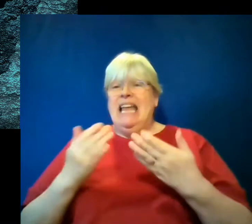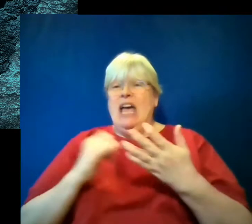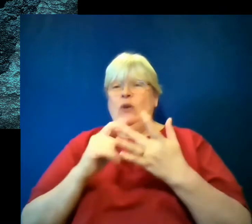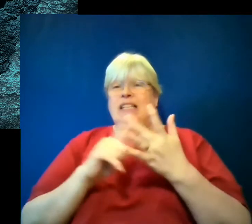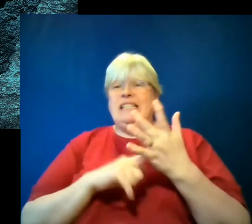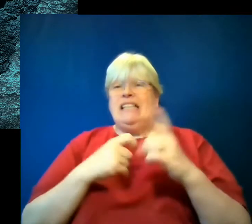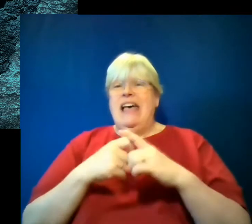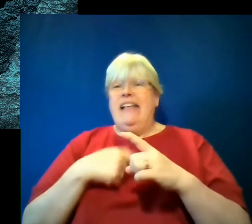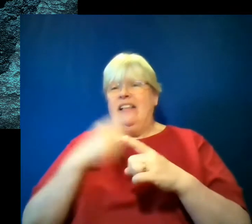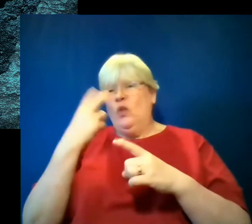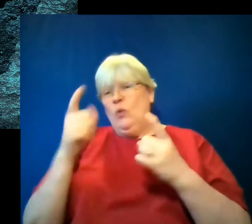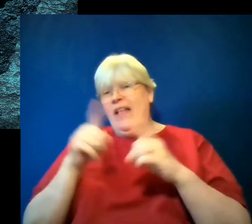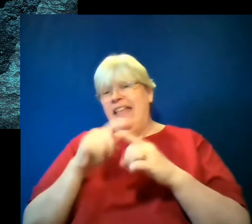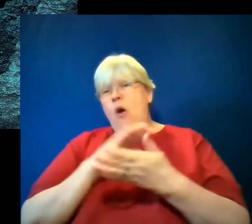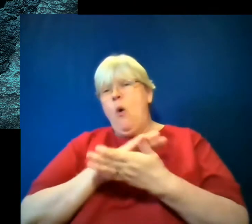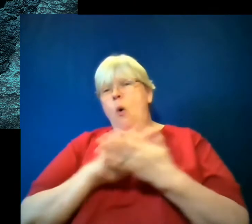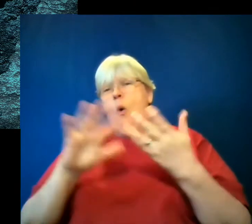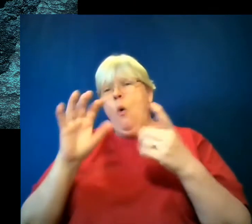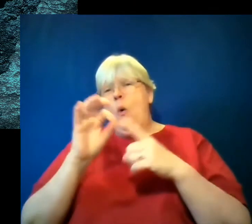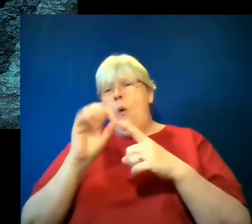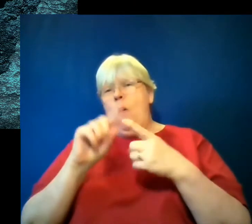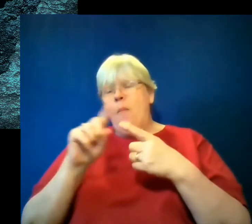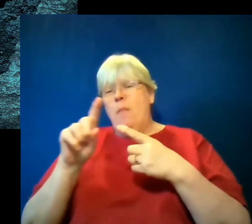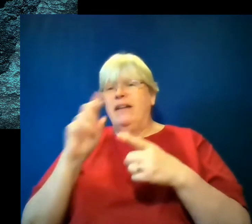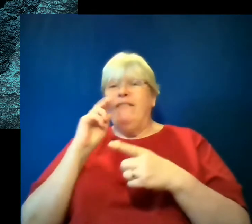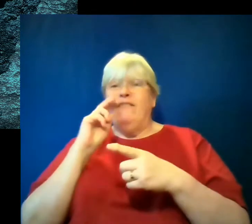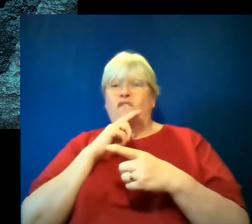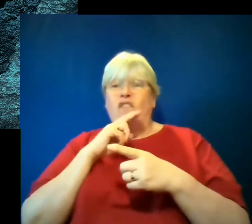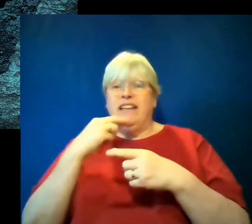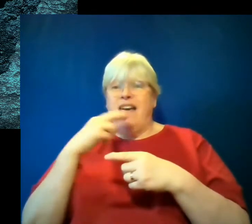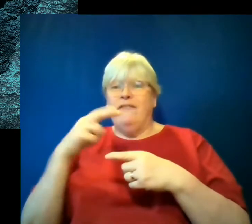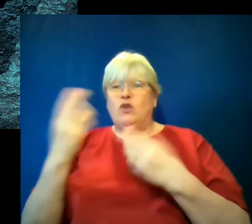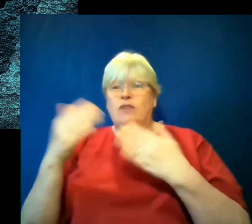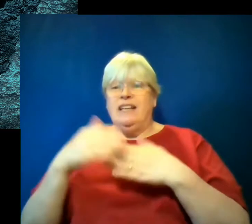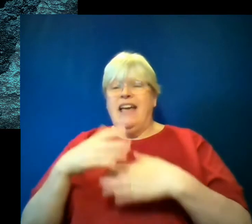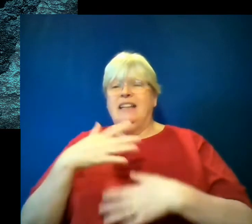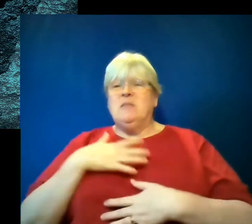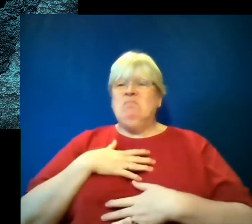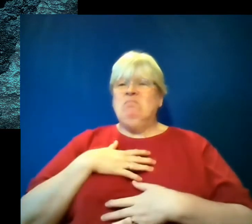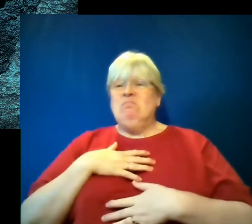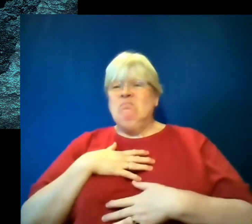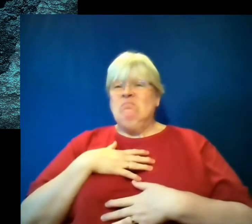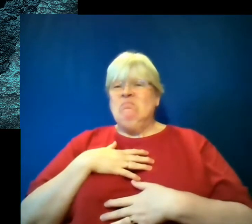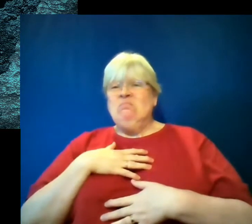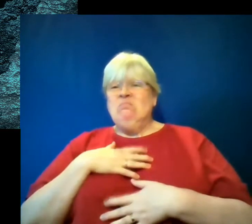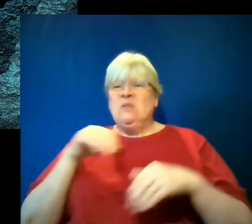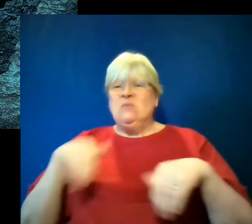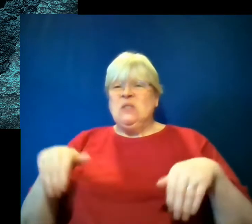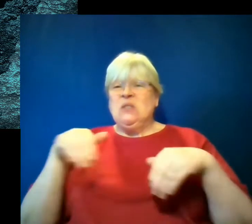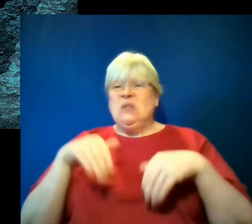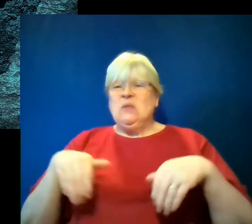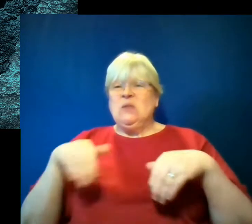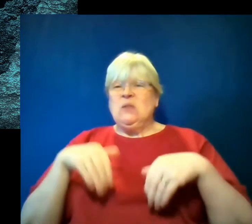radiated hope. All that Friday afternoon and night, Silk radiated waiting and hush and